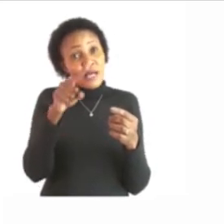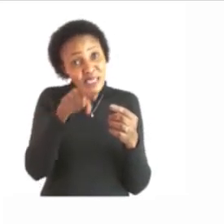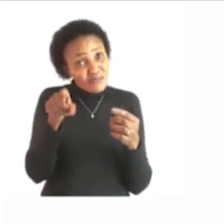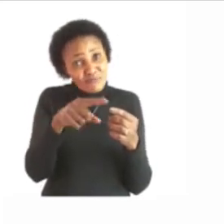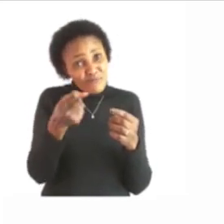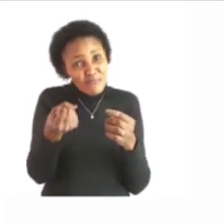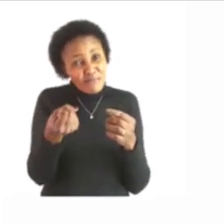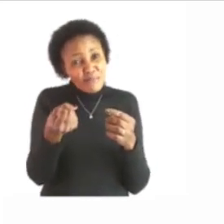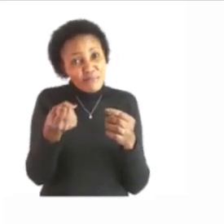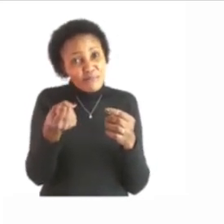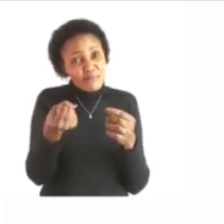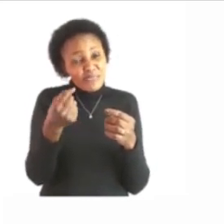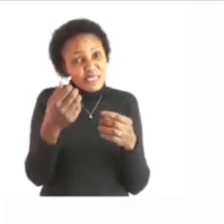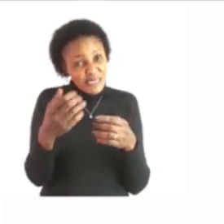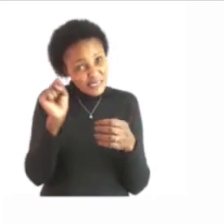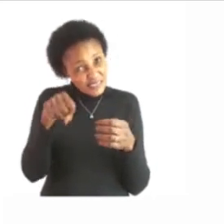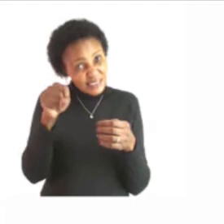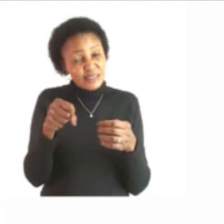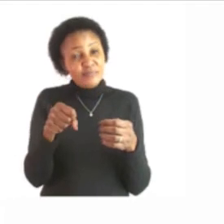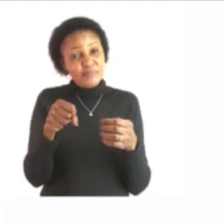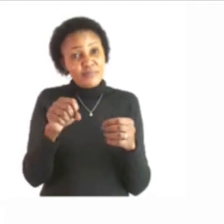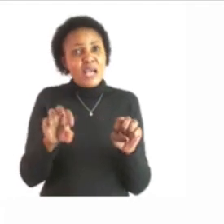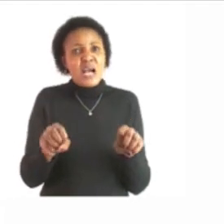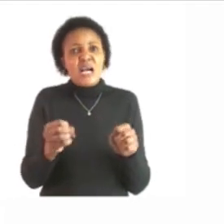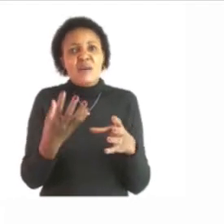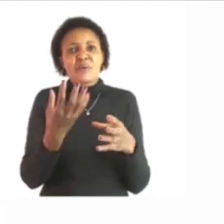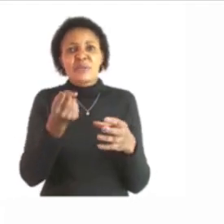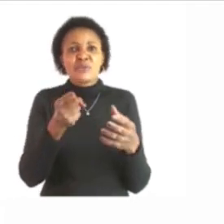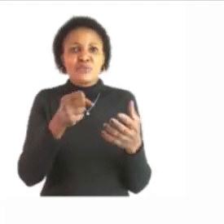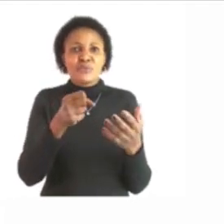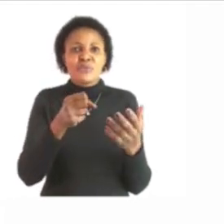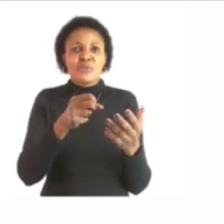out? Yes. Now how many balloons are left?